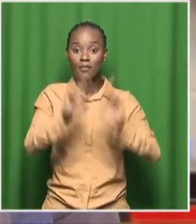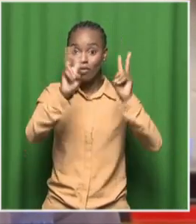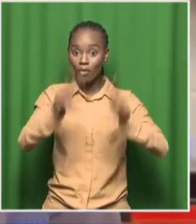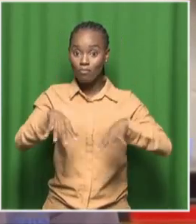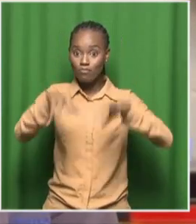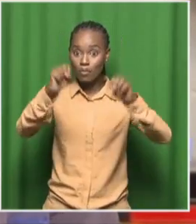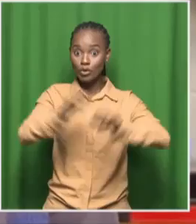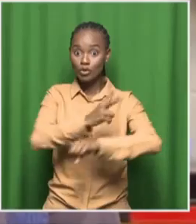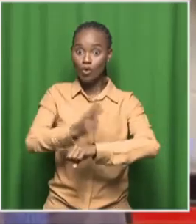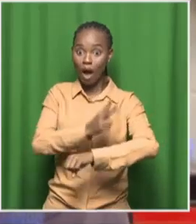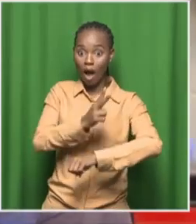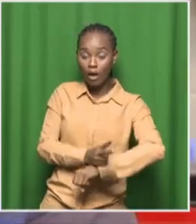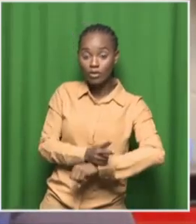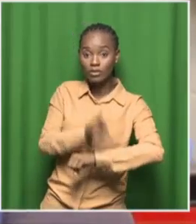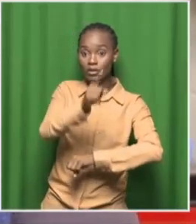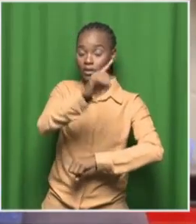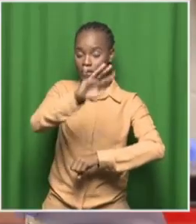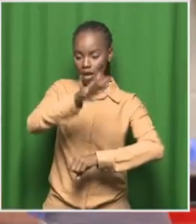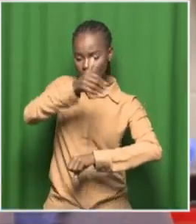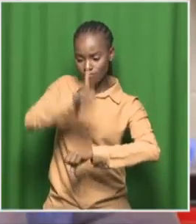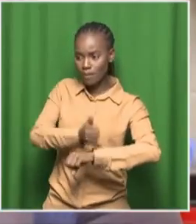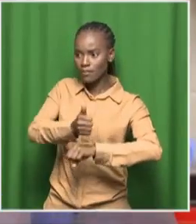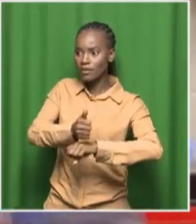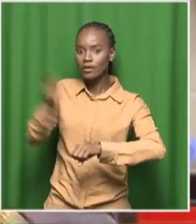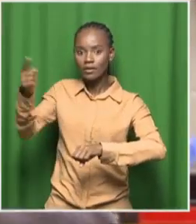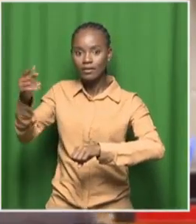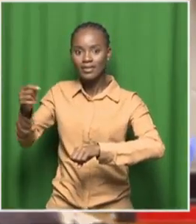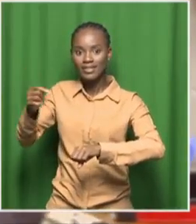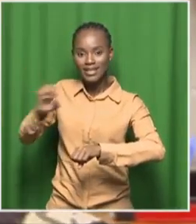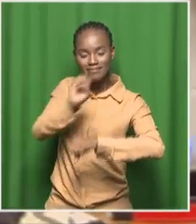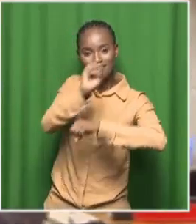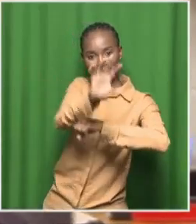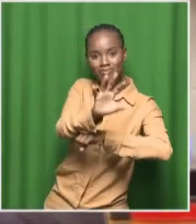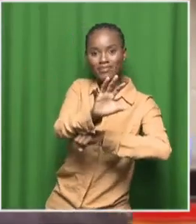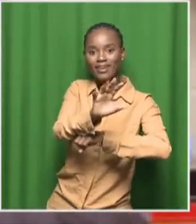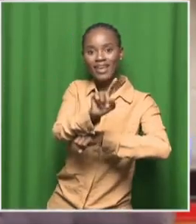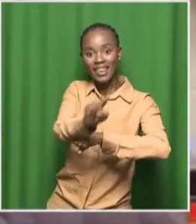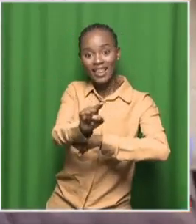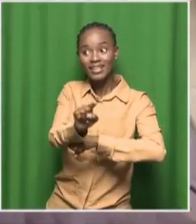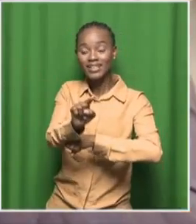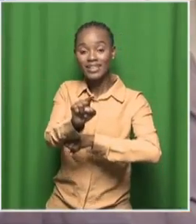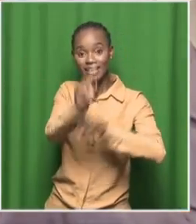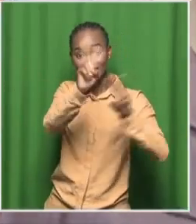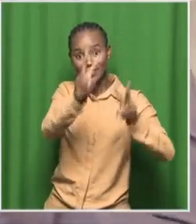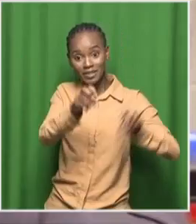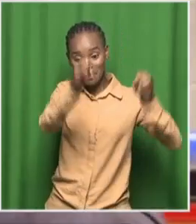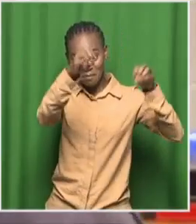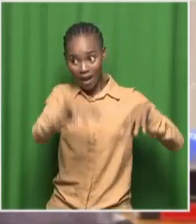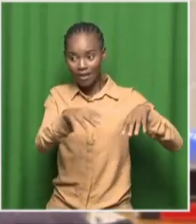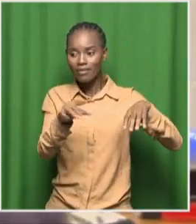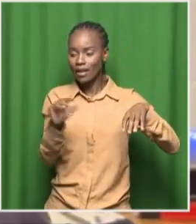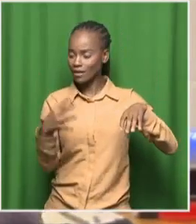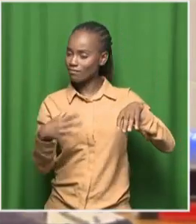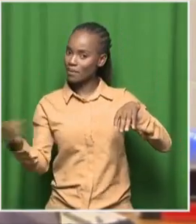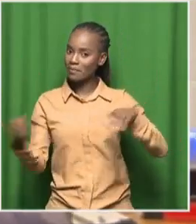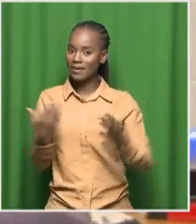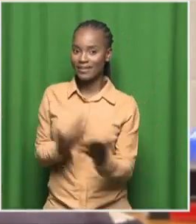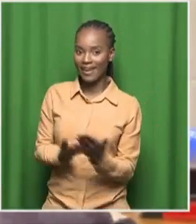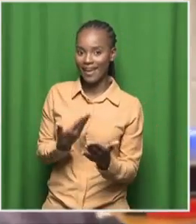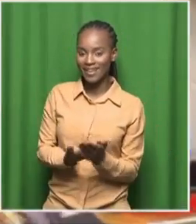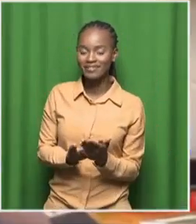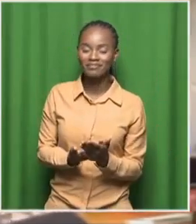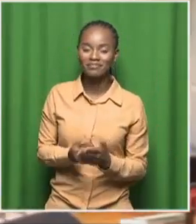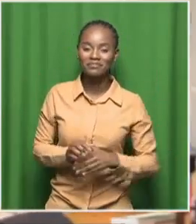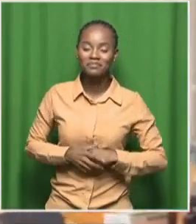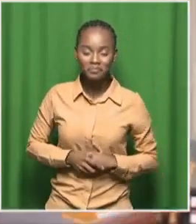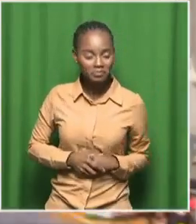else. I see Sarah nodding vigorously, like she has a solution to this particular issue with the robots.